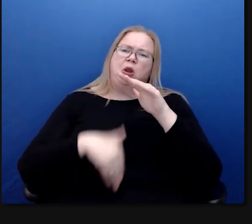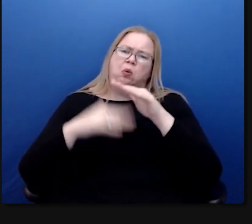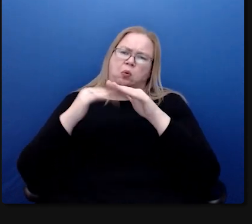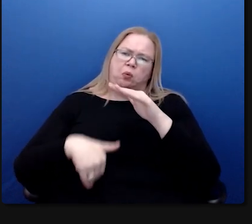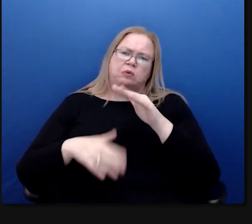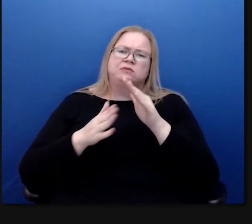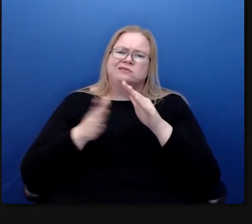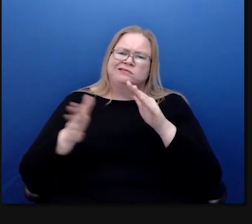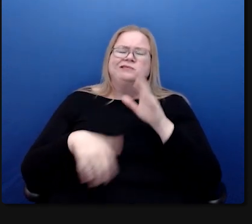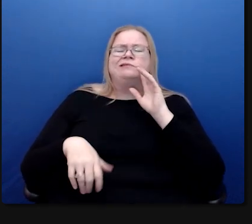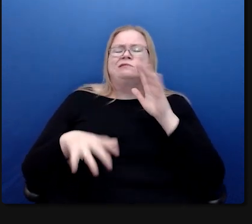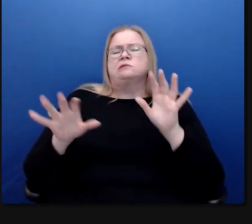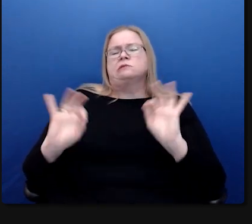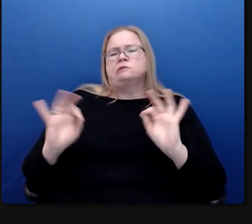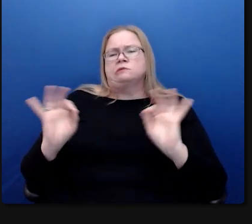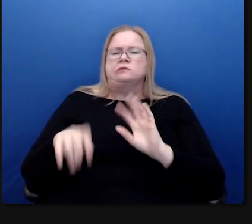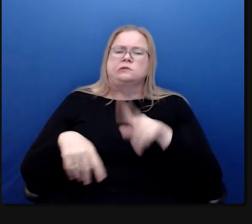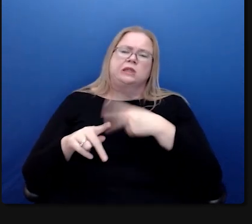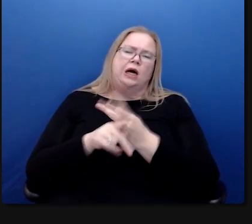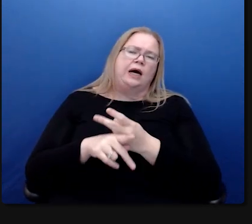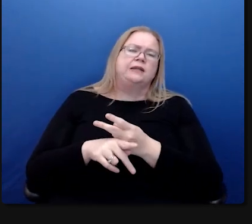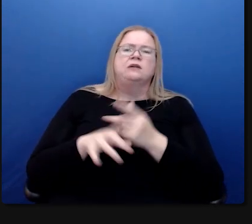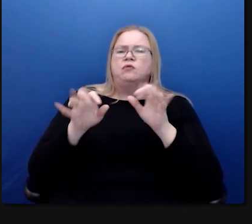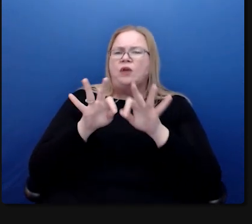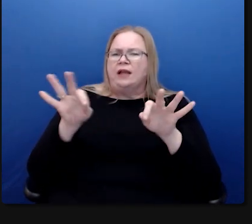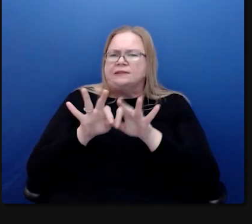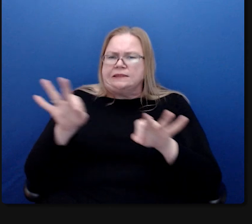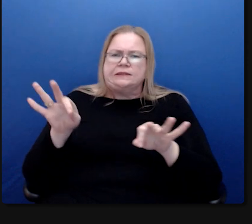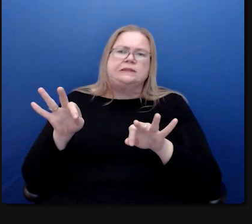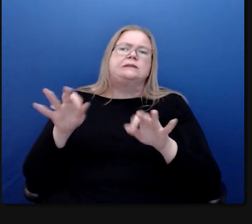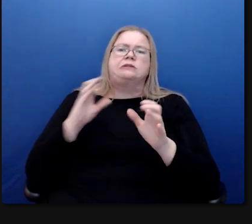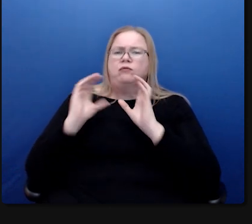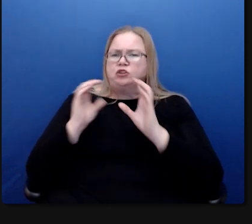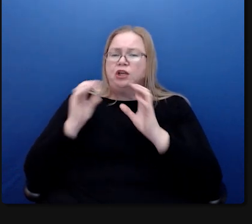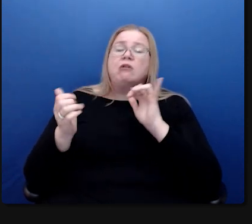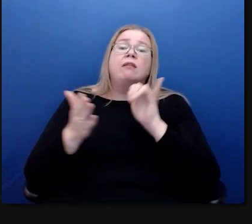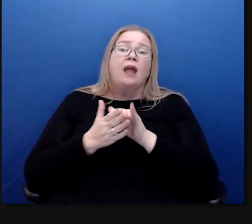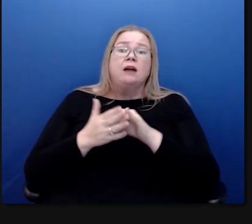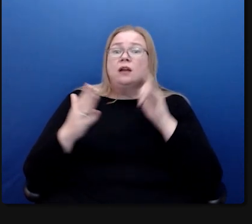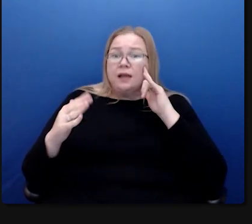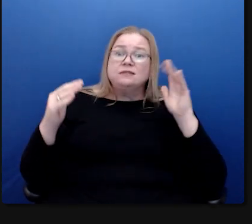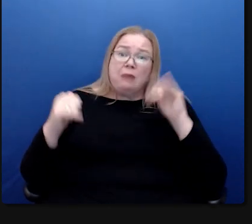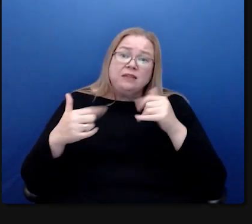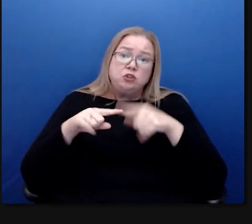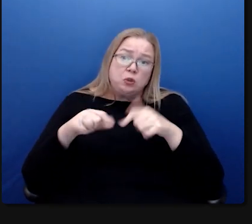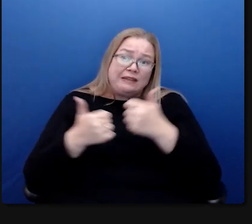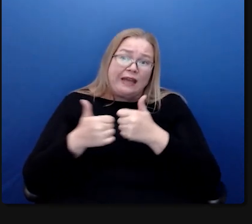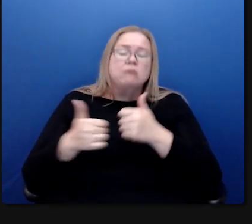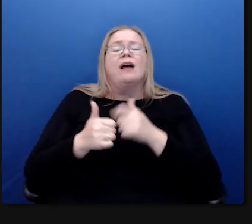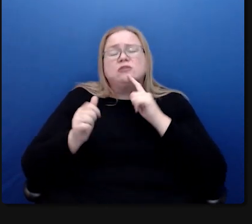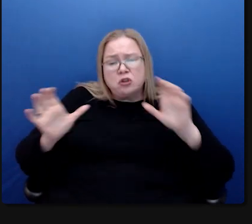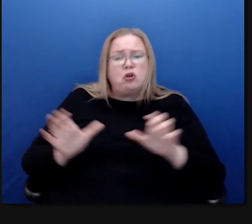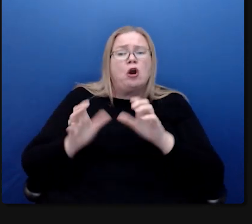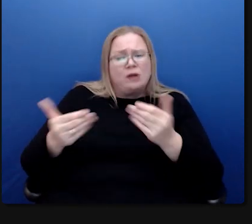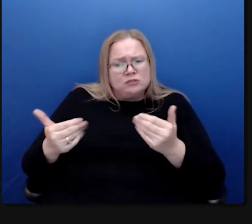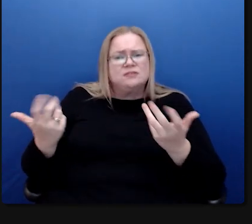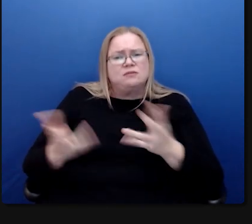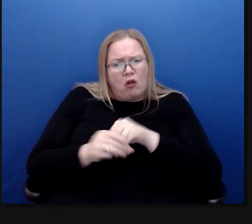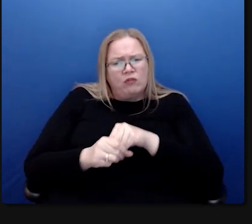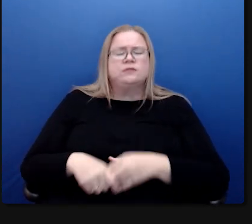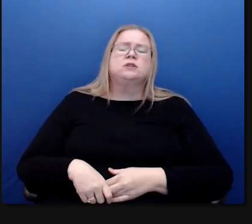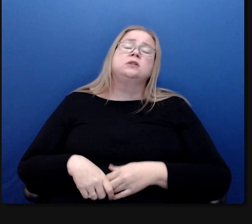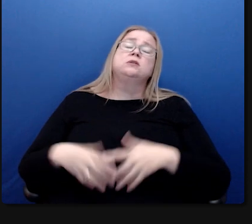these ones and the ones that could be used in gaming lingo, for example. Another example is the investigation done by our Korean specialists into